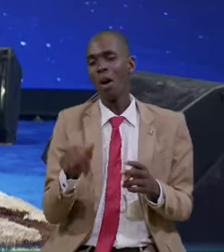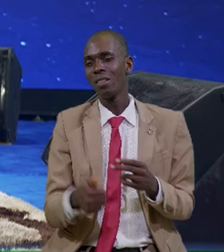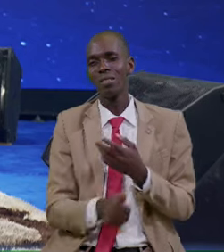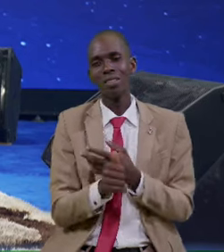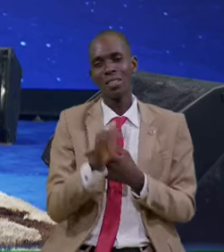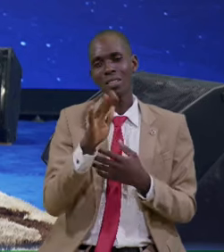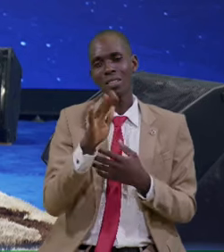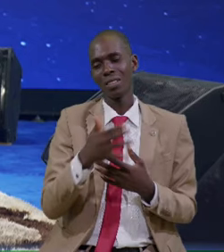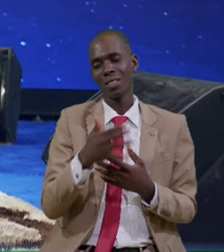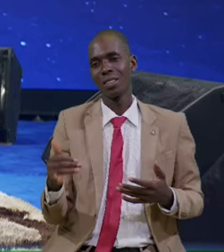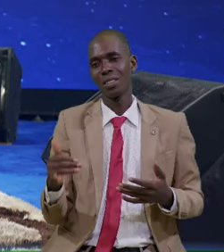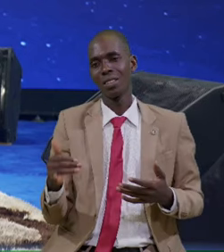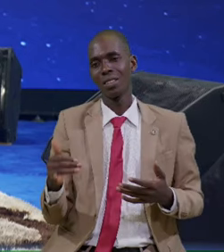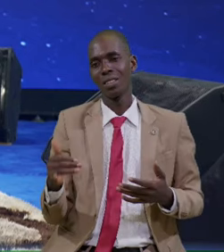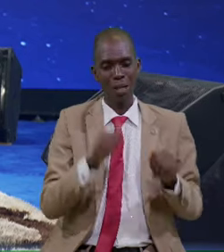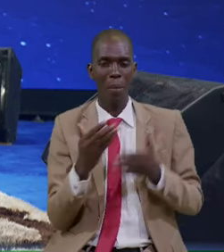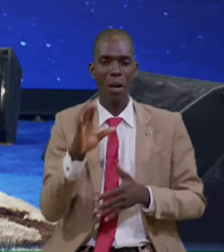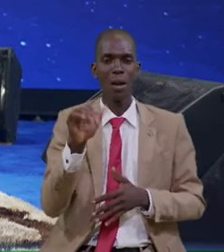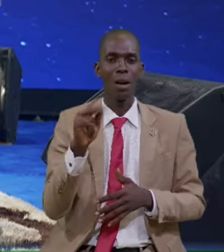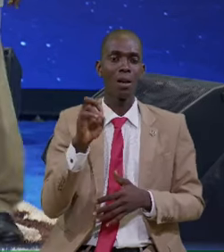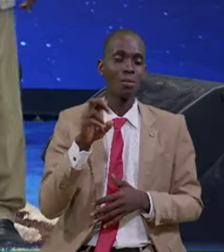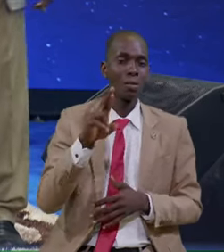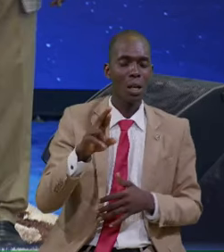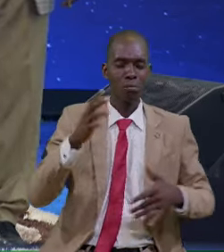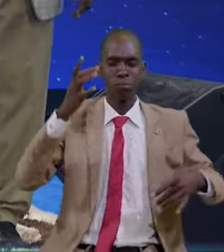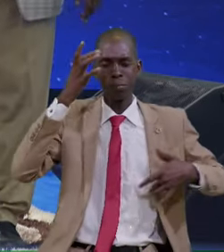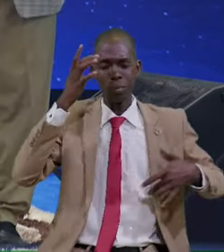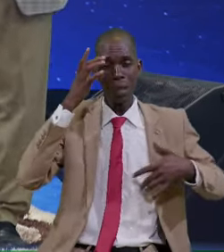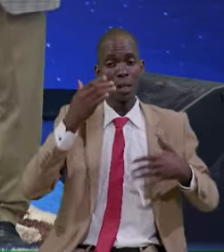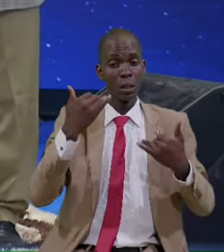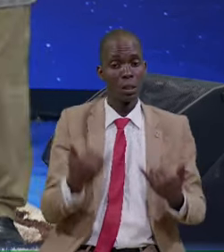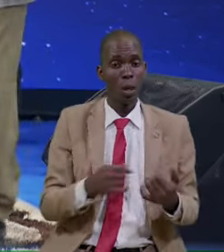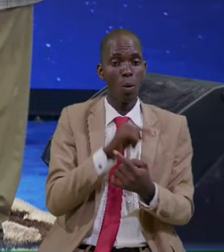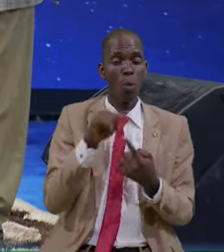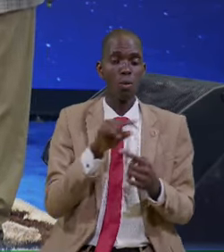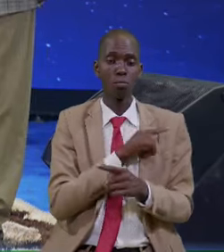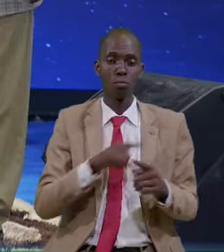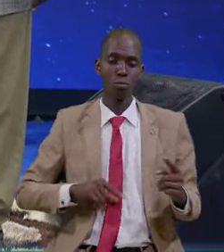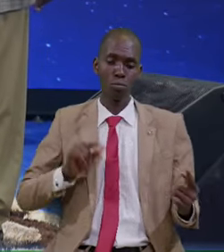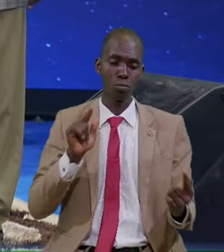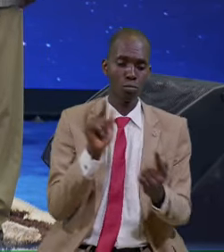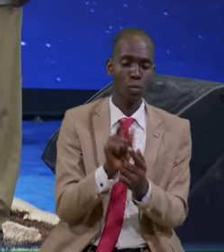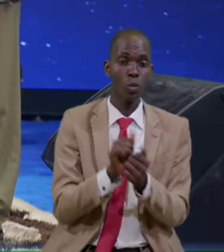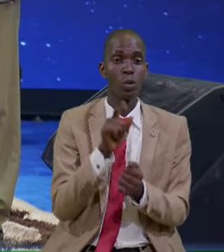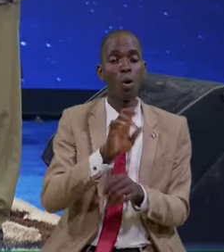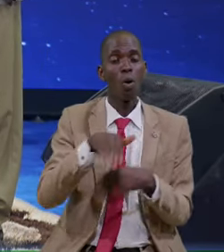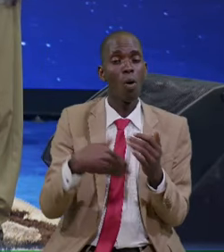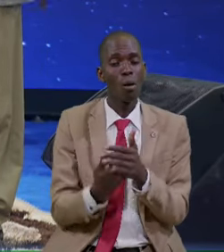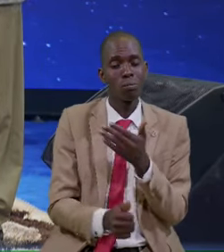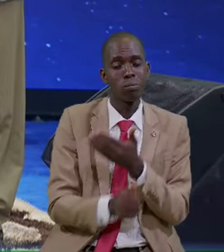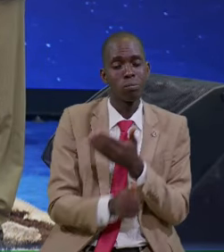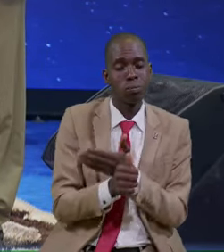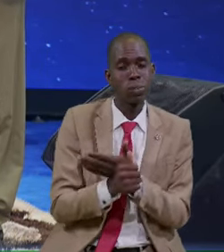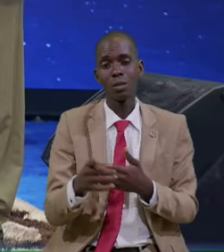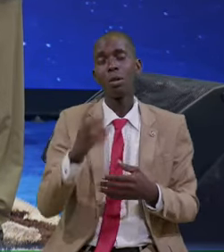cancer. And it brings a sickness. But now when the Lord comes to you, all the deadly things you've drunk in the